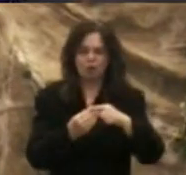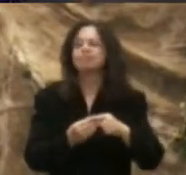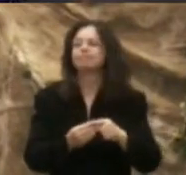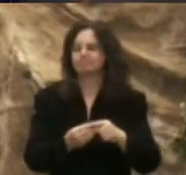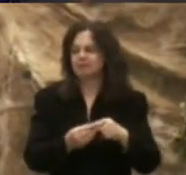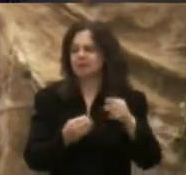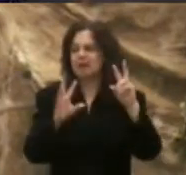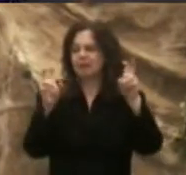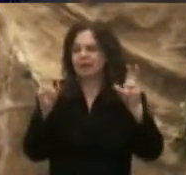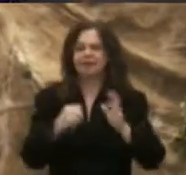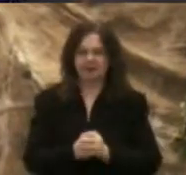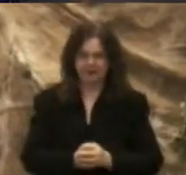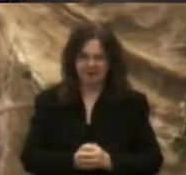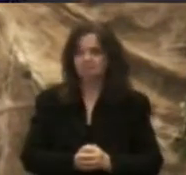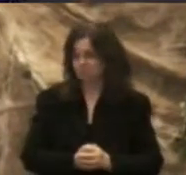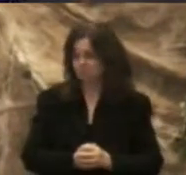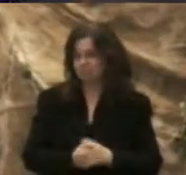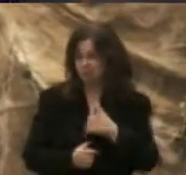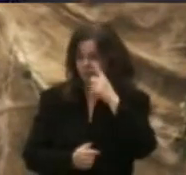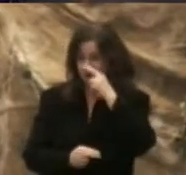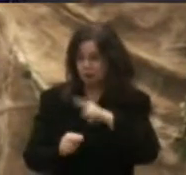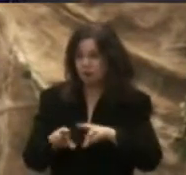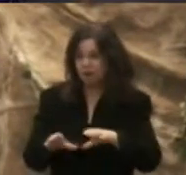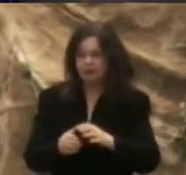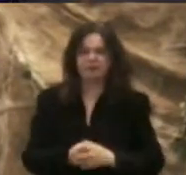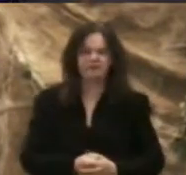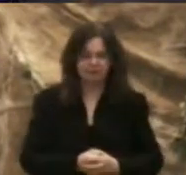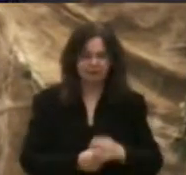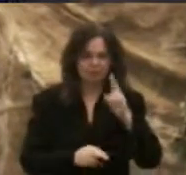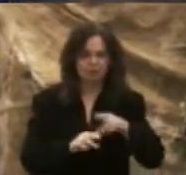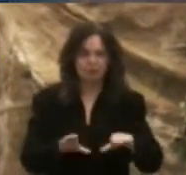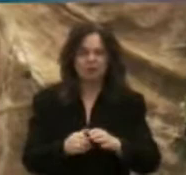And now we are called to worship by our Bethel brass.